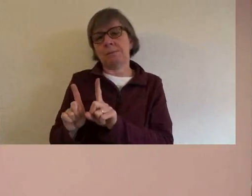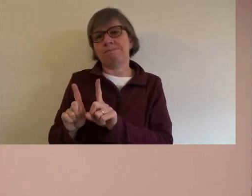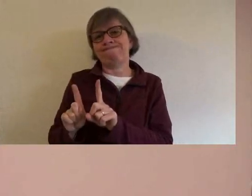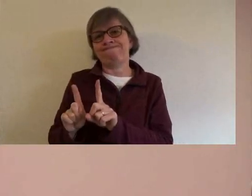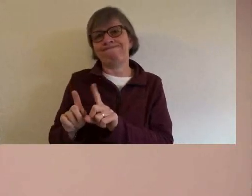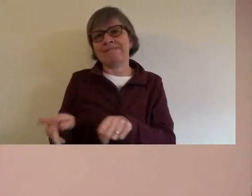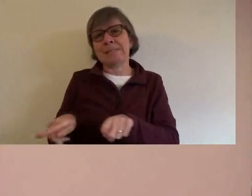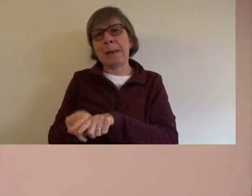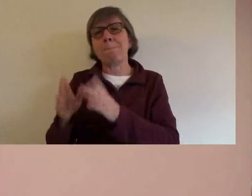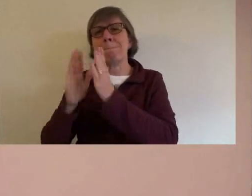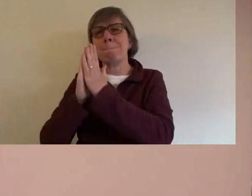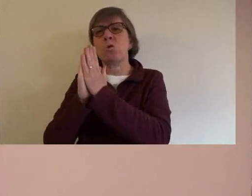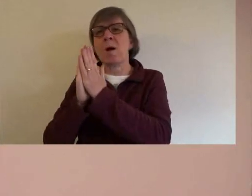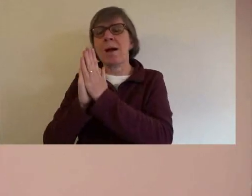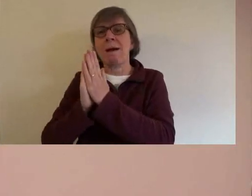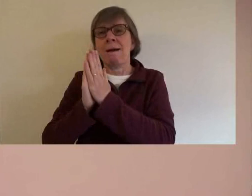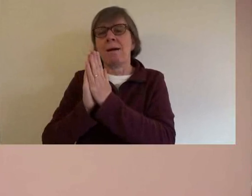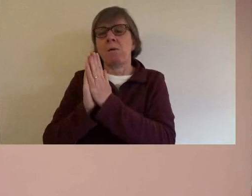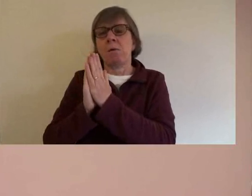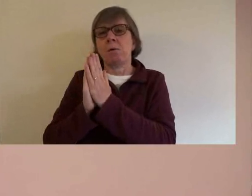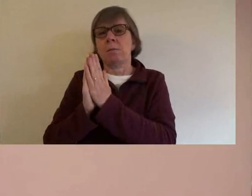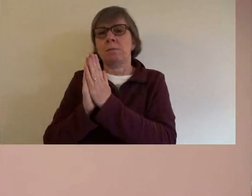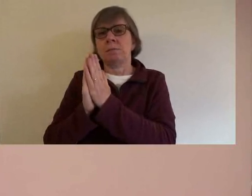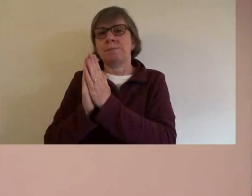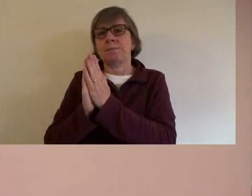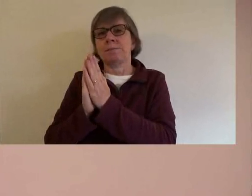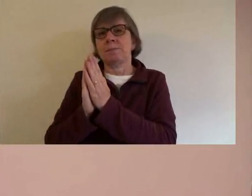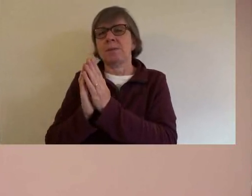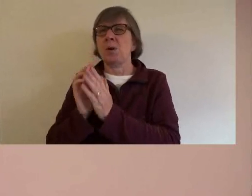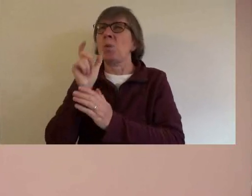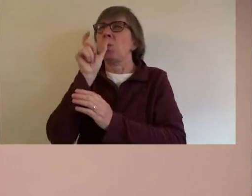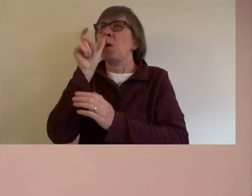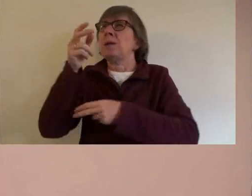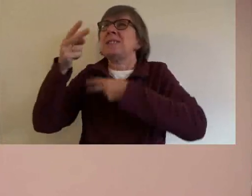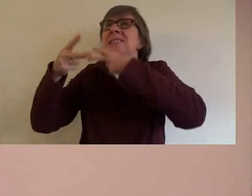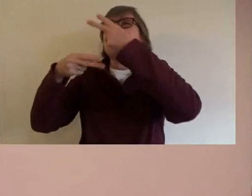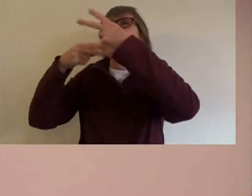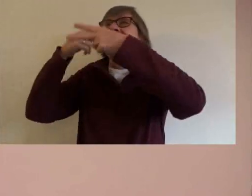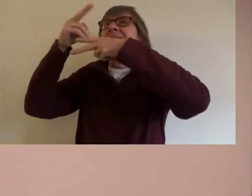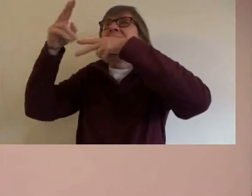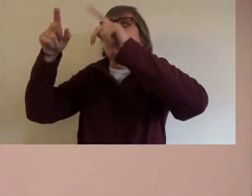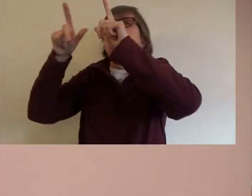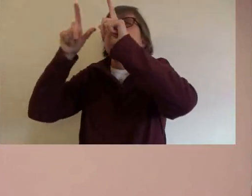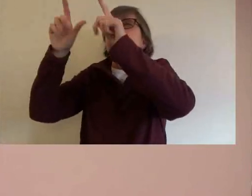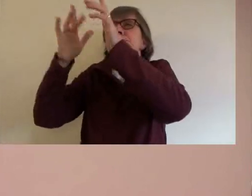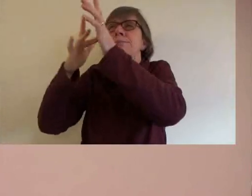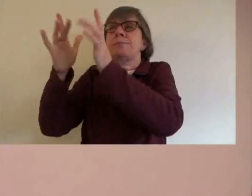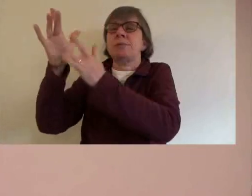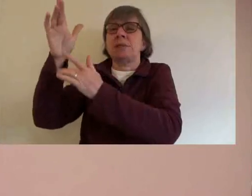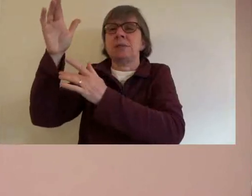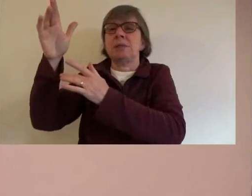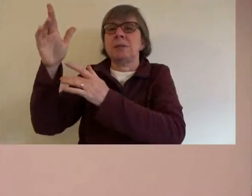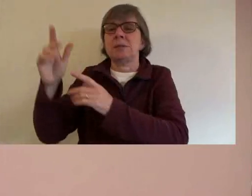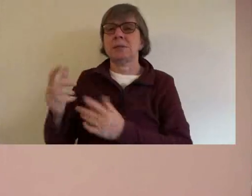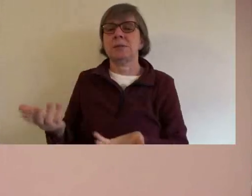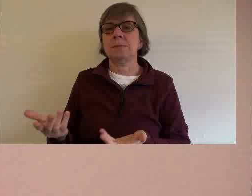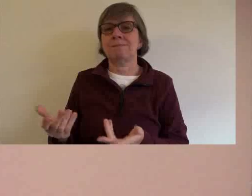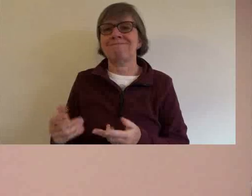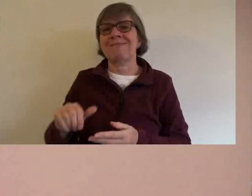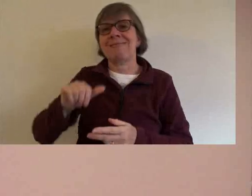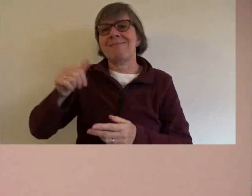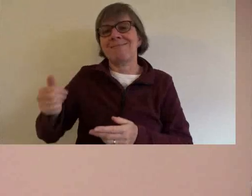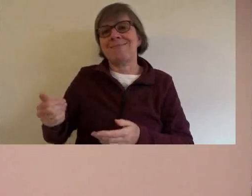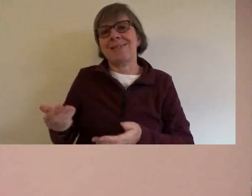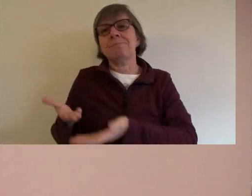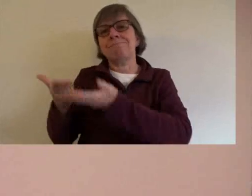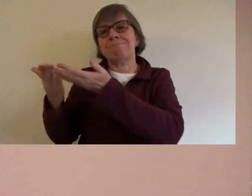Be Beside Me. And again, let's make this a prayer as we pour these words out to our Lord Jesus. Let's